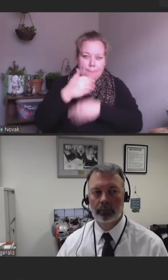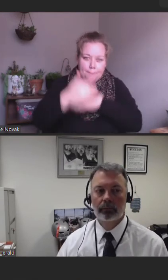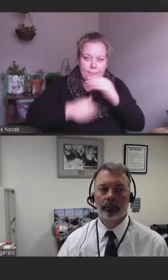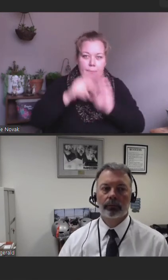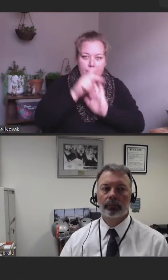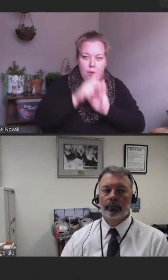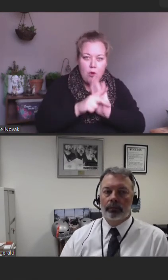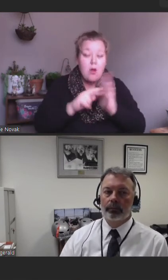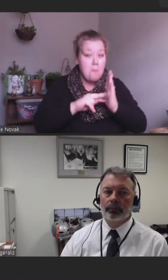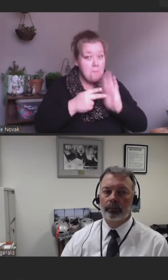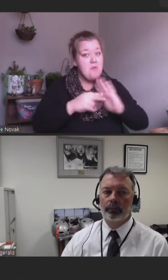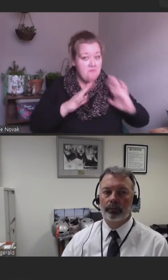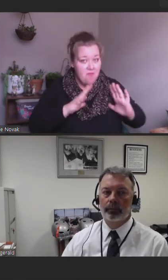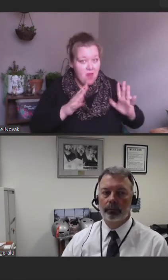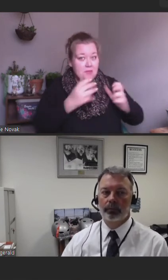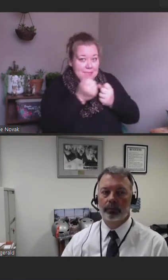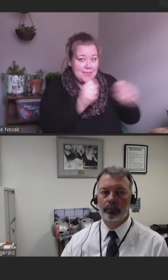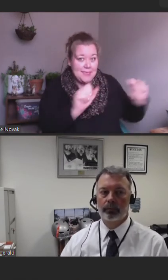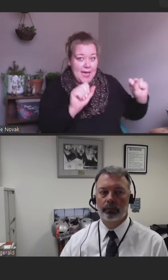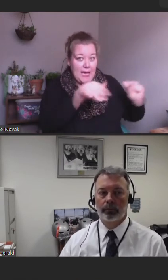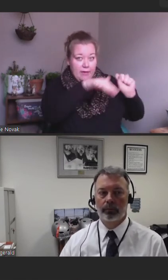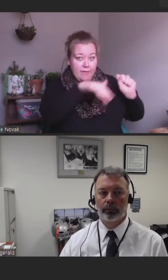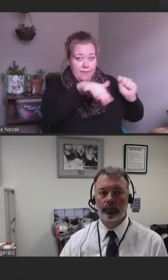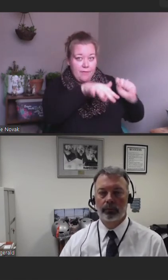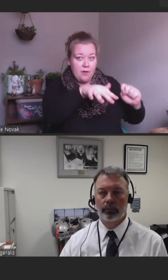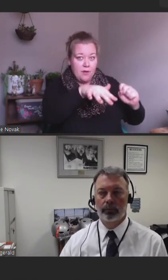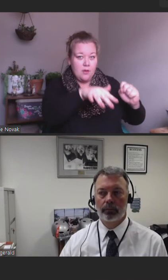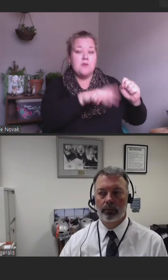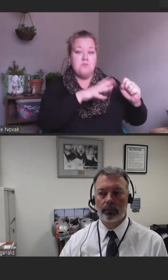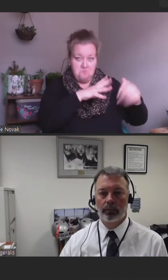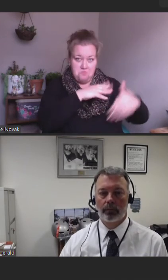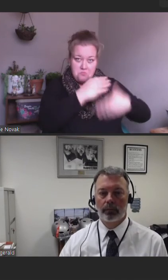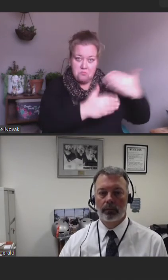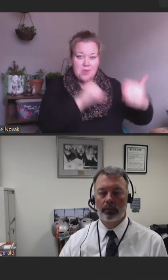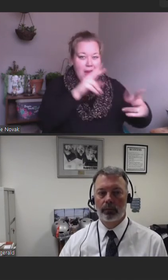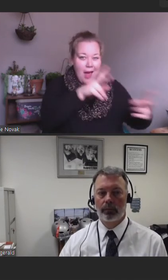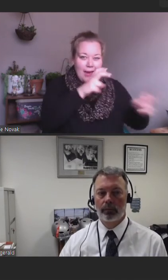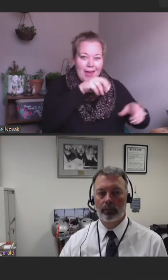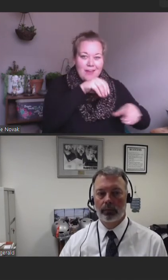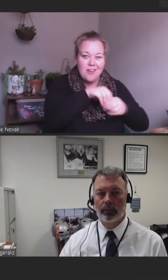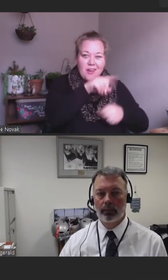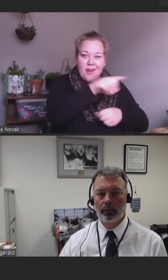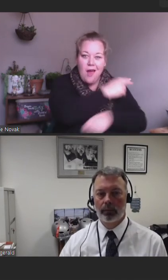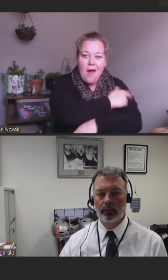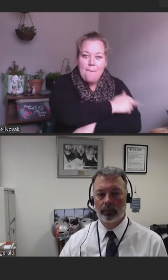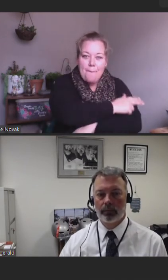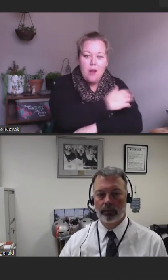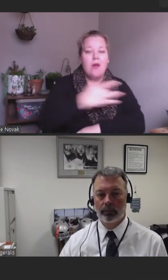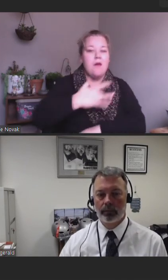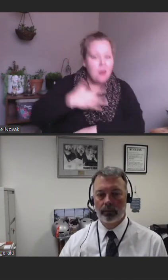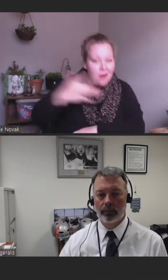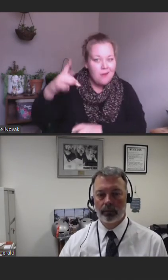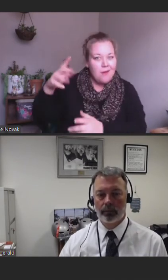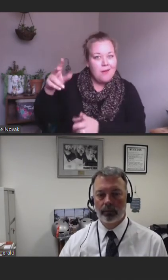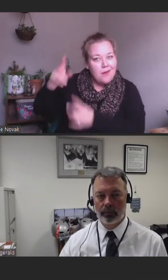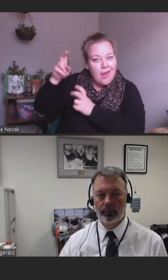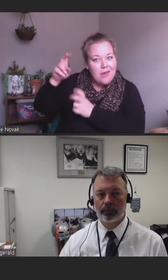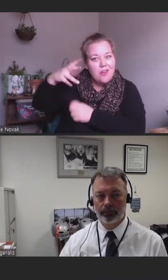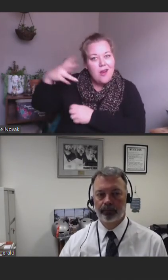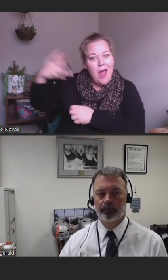to operate. What that safety has not translated out into the community, and that's where we're seeing our struggles.